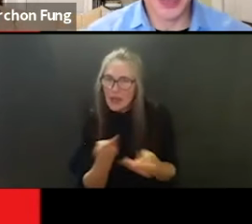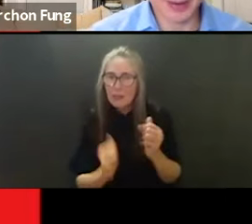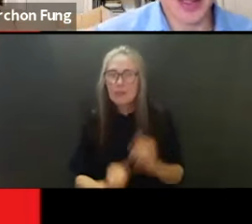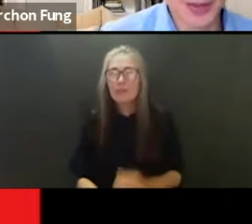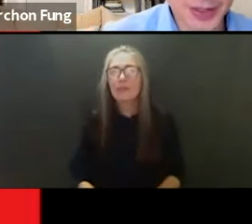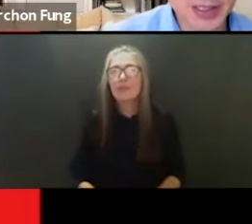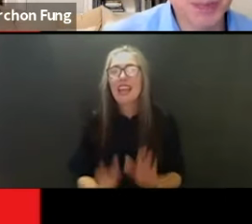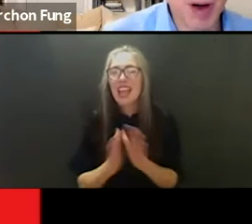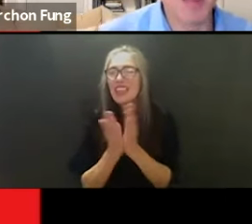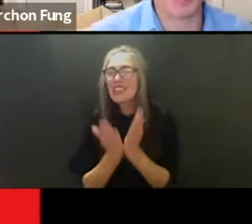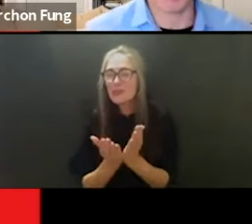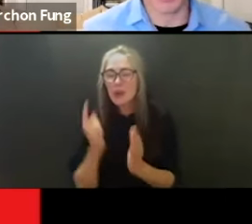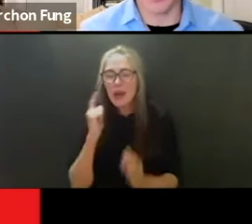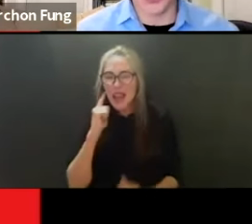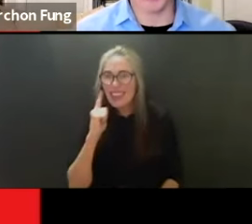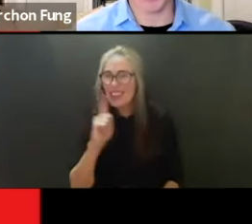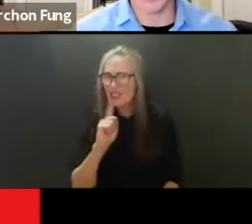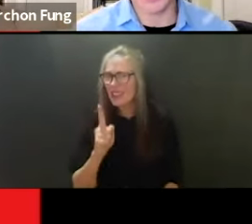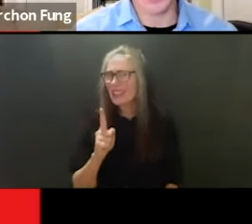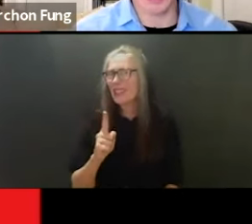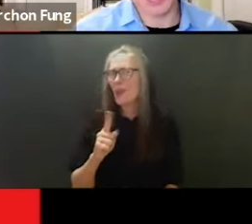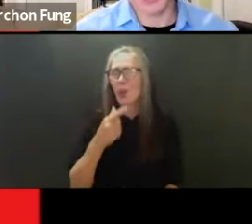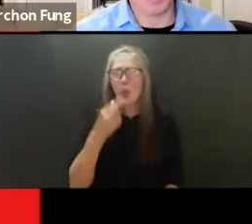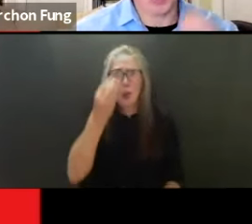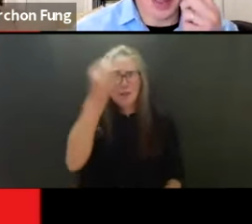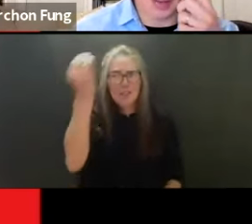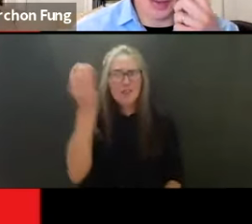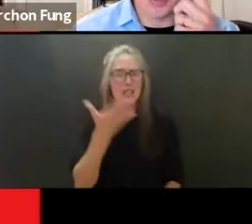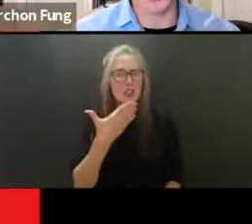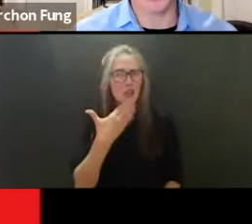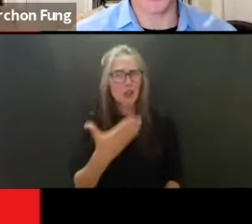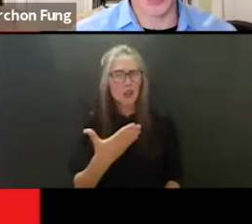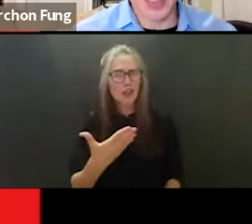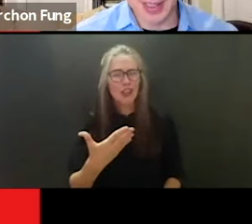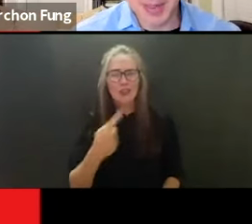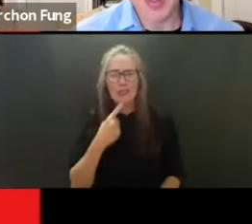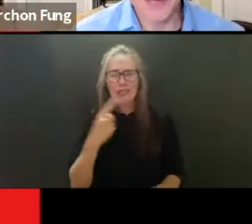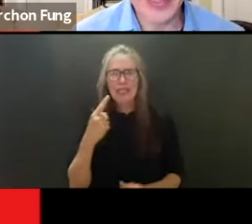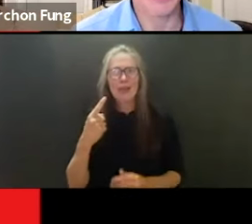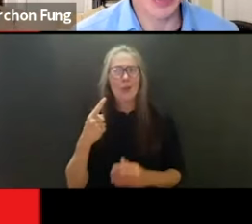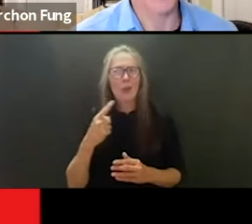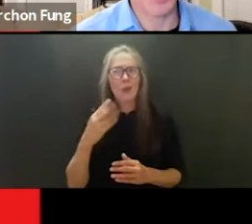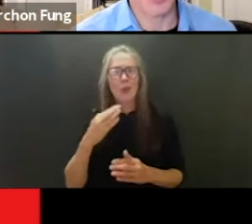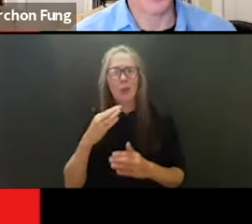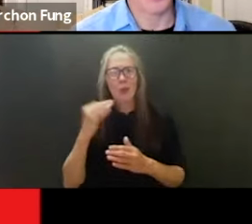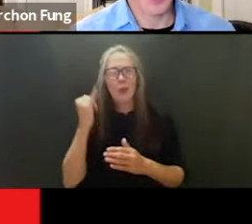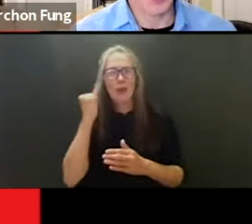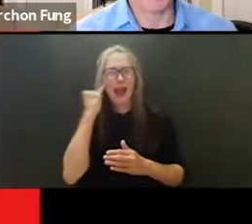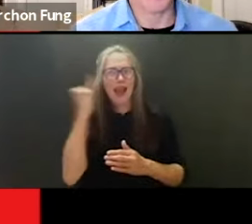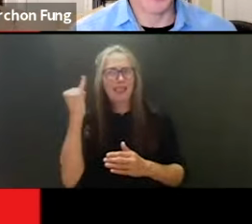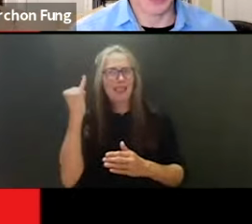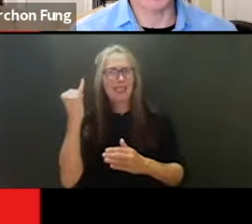that this problem of the two party system, I think it was a book kind of in some ways before it's time very informative.